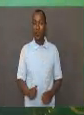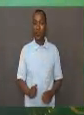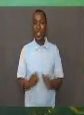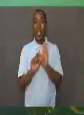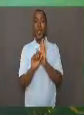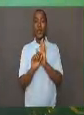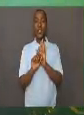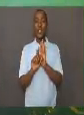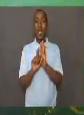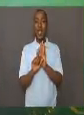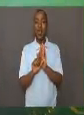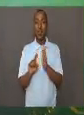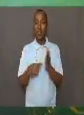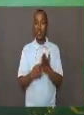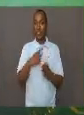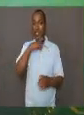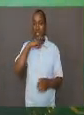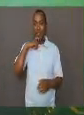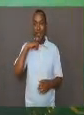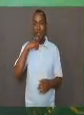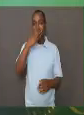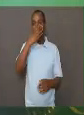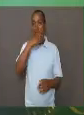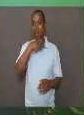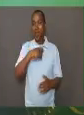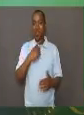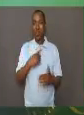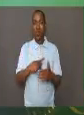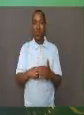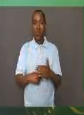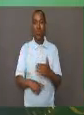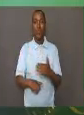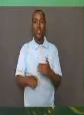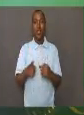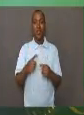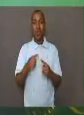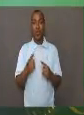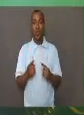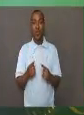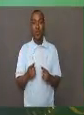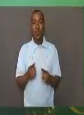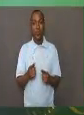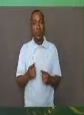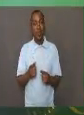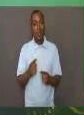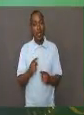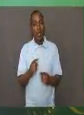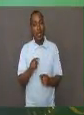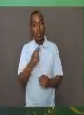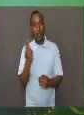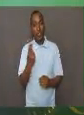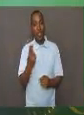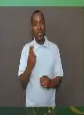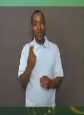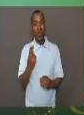An example of how dry heat is produced is through a special oven